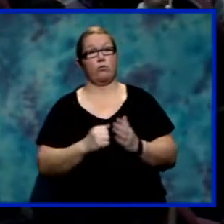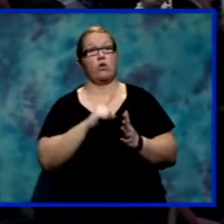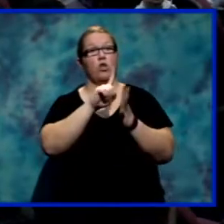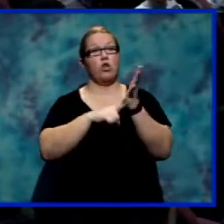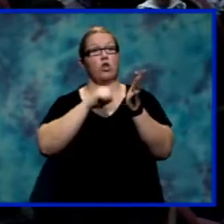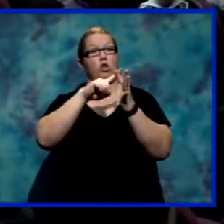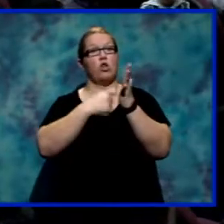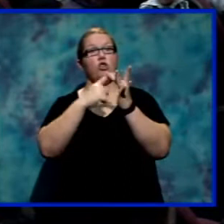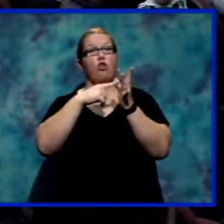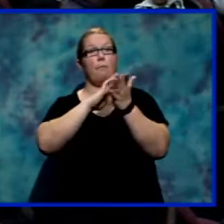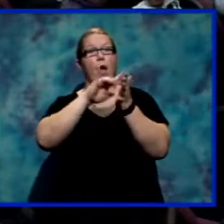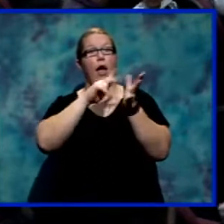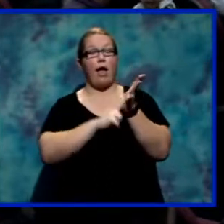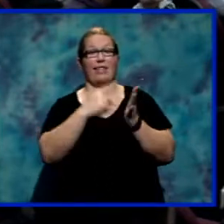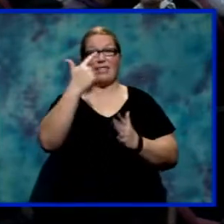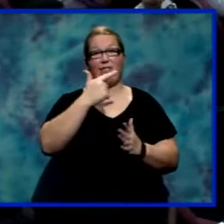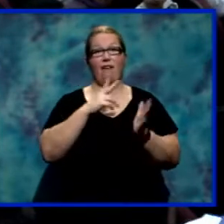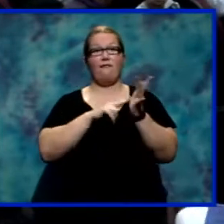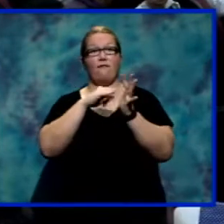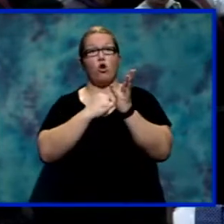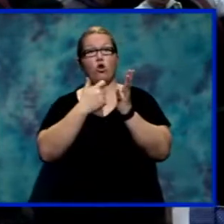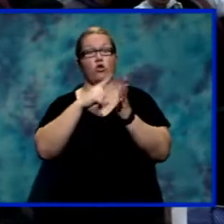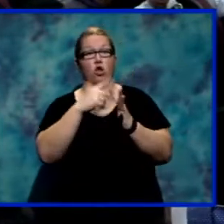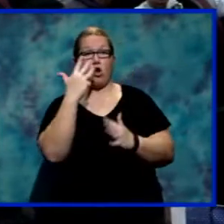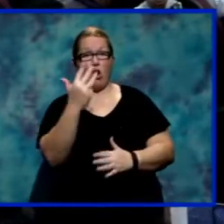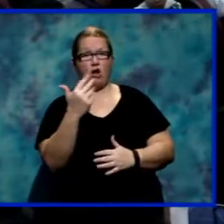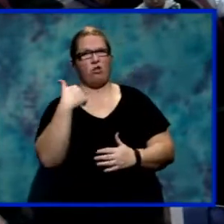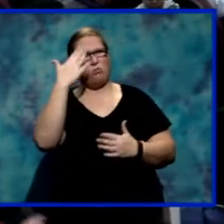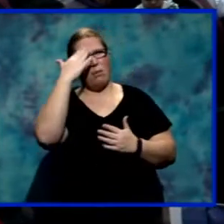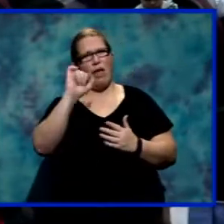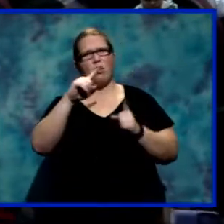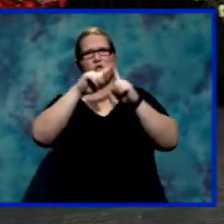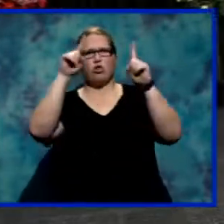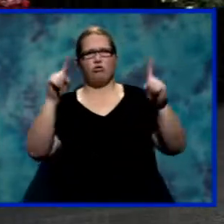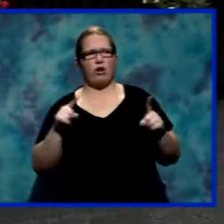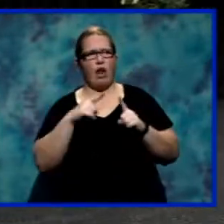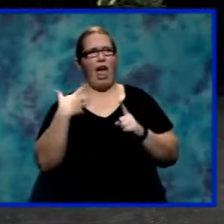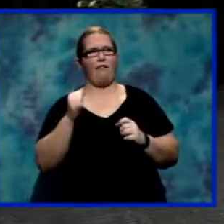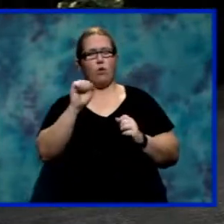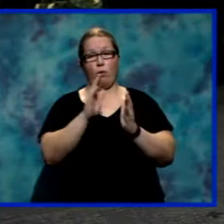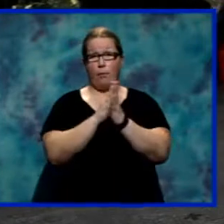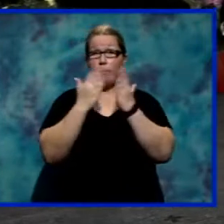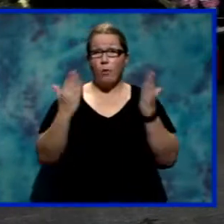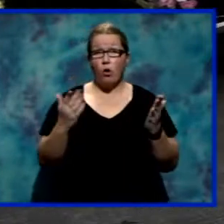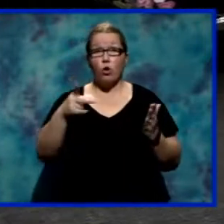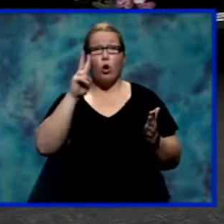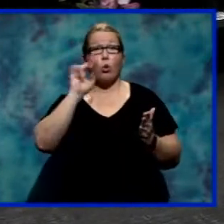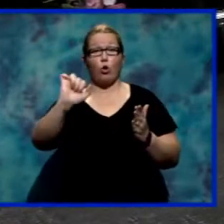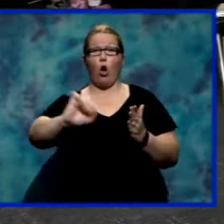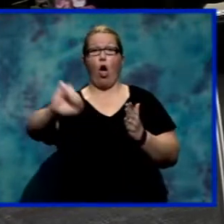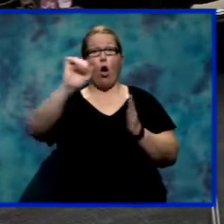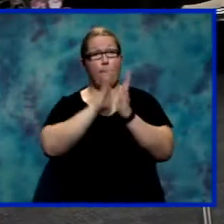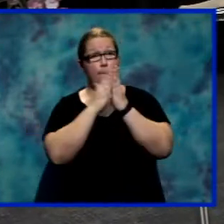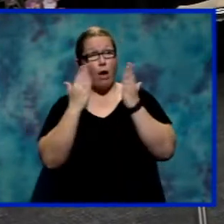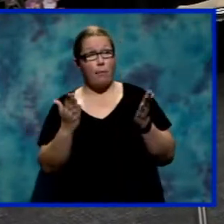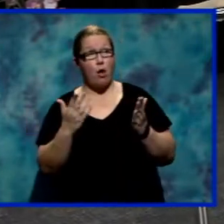Jeremiah chapter 17, verse 9. Don't worry too much about the screen. I'd rather, if you have your scripture, you'd be looking in your own Bible. I'm happy